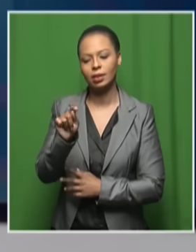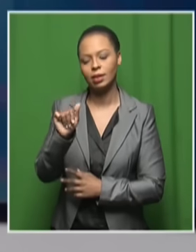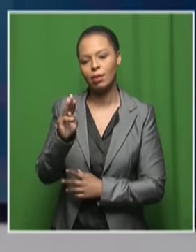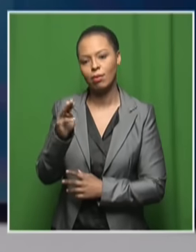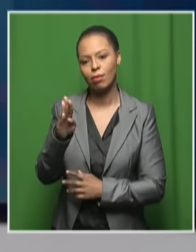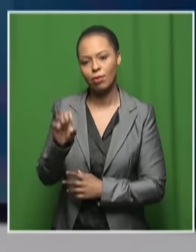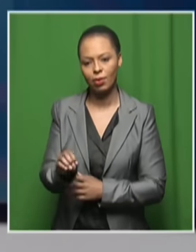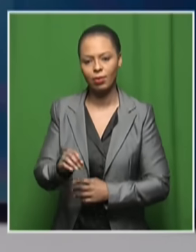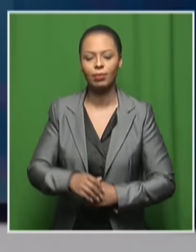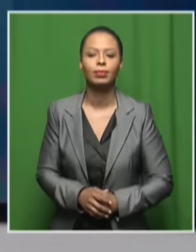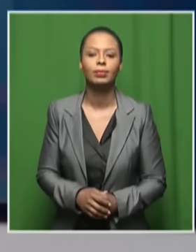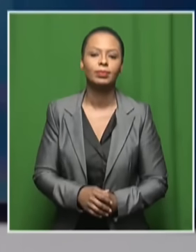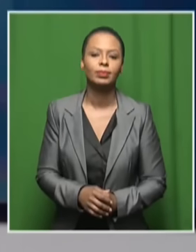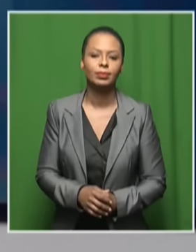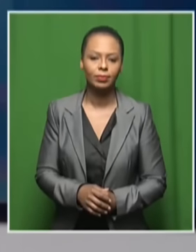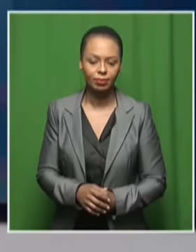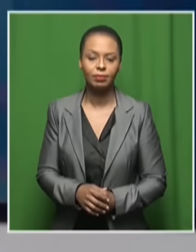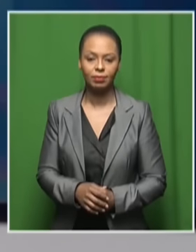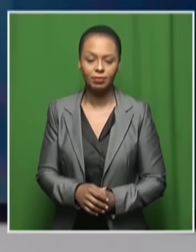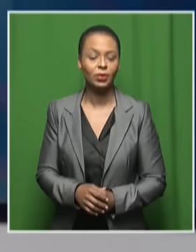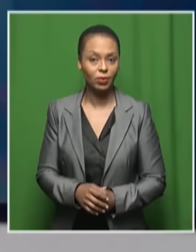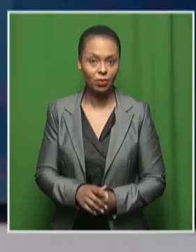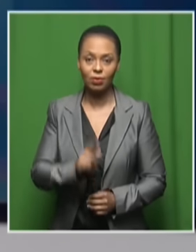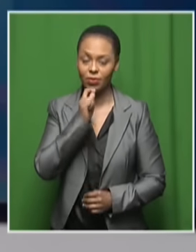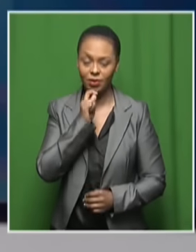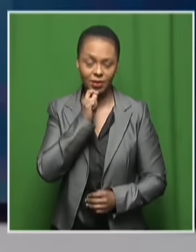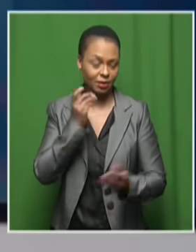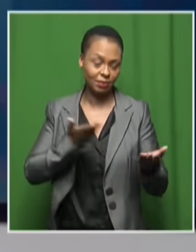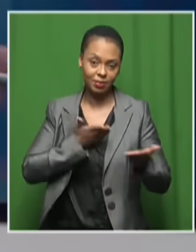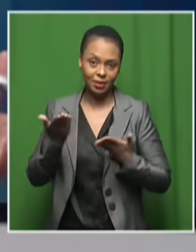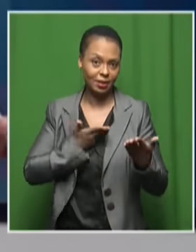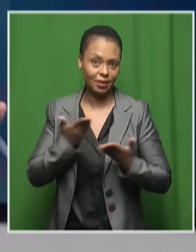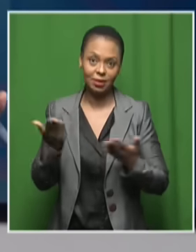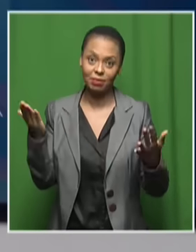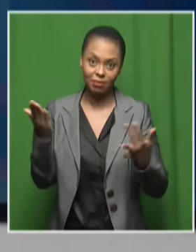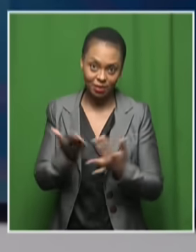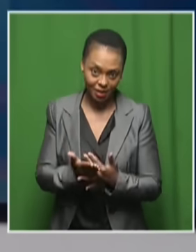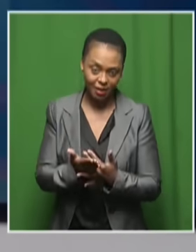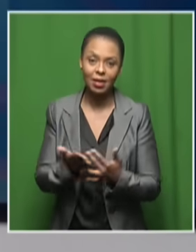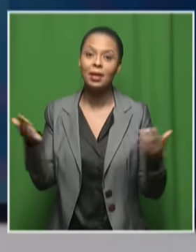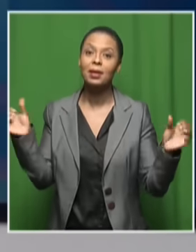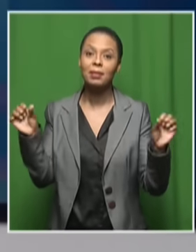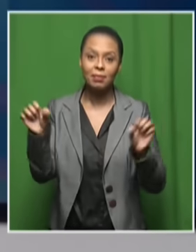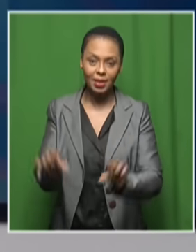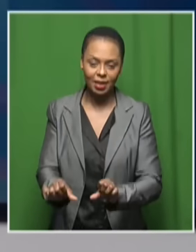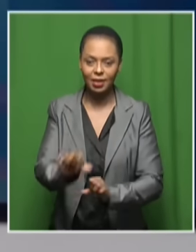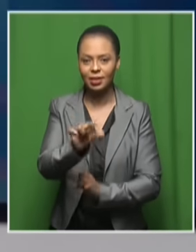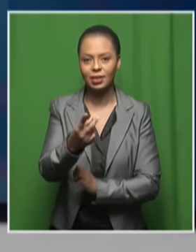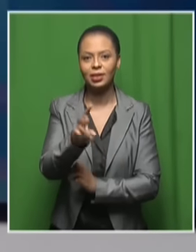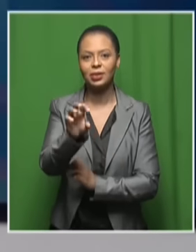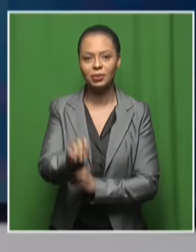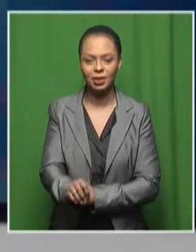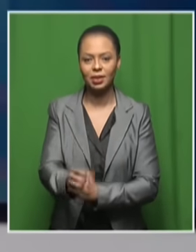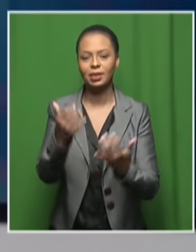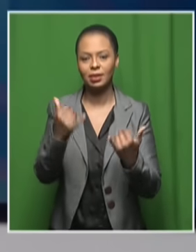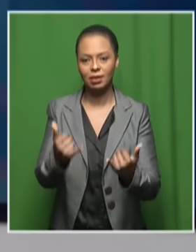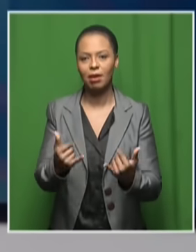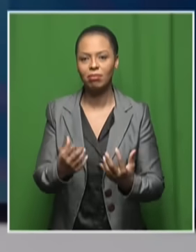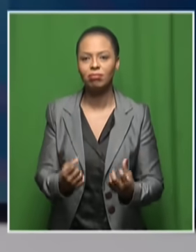right, from there, what a busy morning, Leanne. We're going to take a quick break, and then more about the G20. We'll have a whole